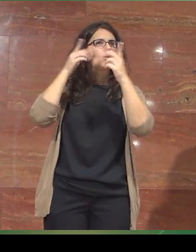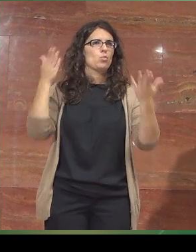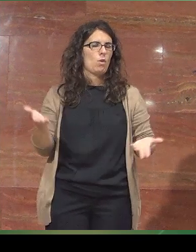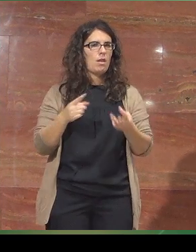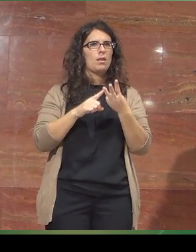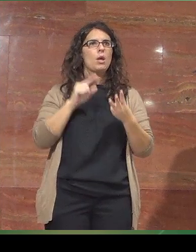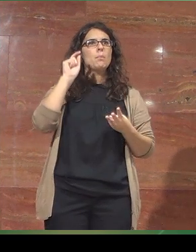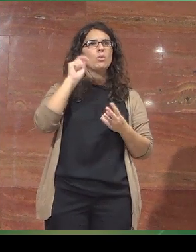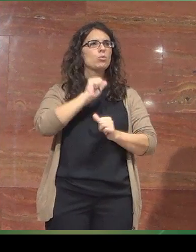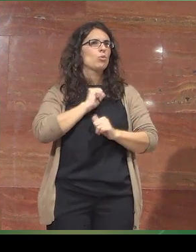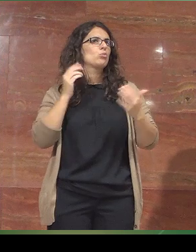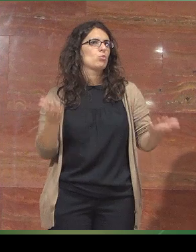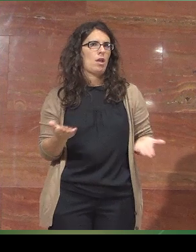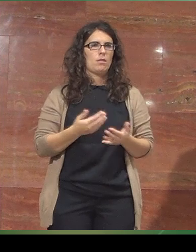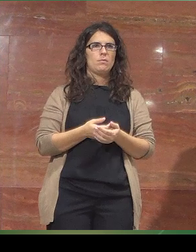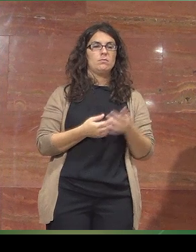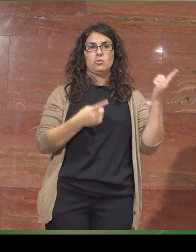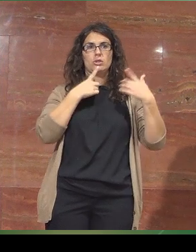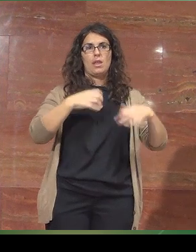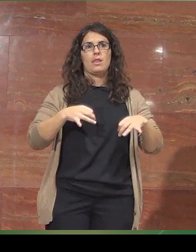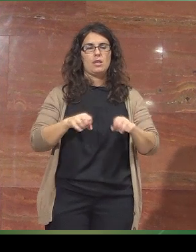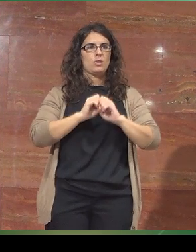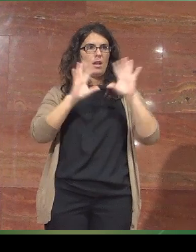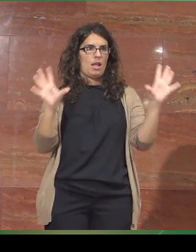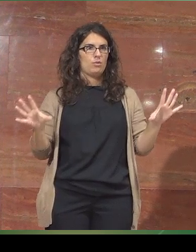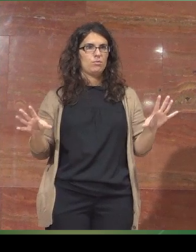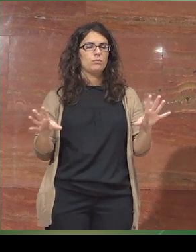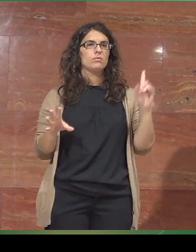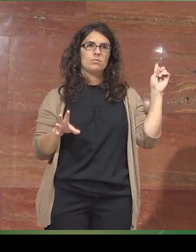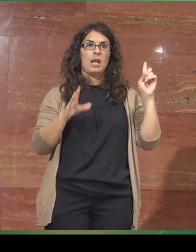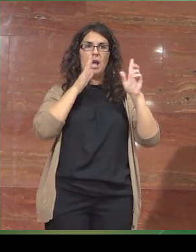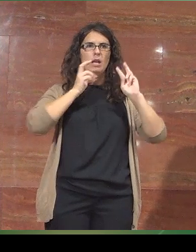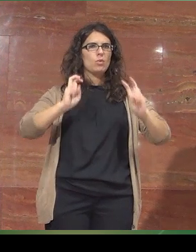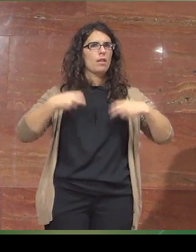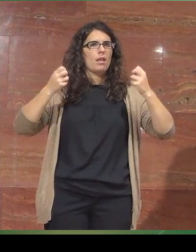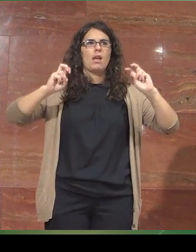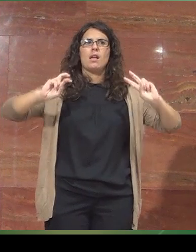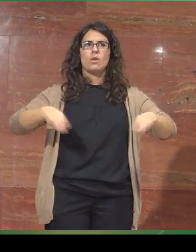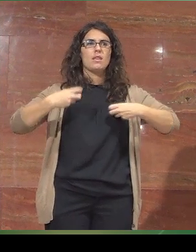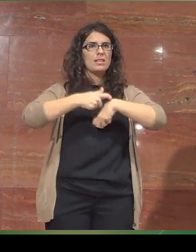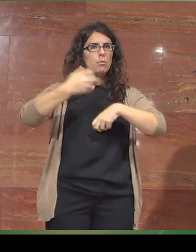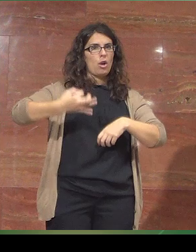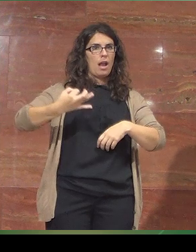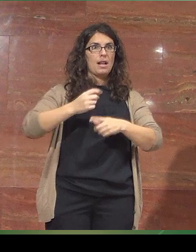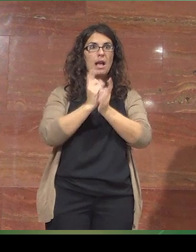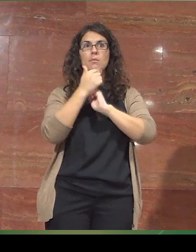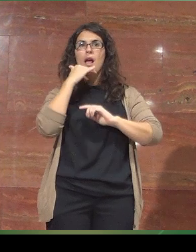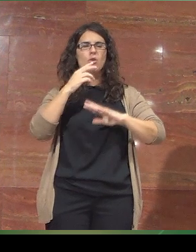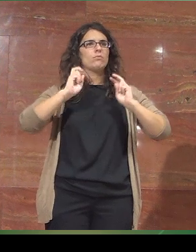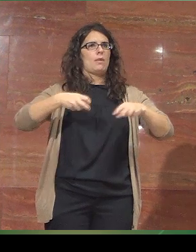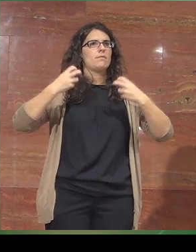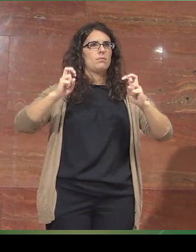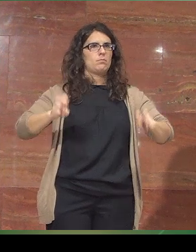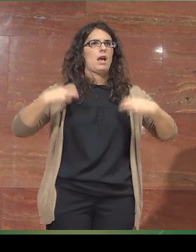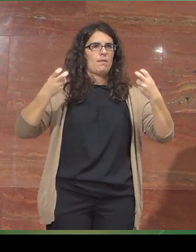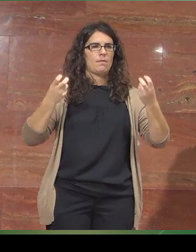clear, and being updated all the time in real time. The second picture there shows you just a very